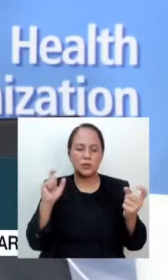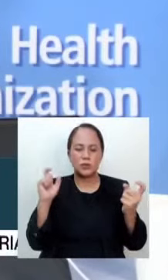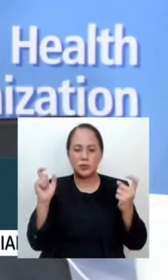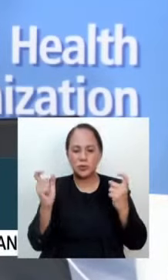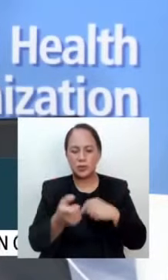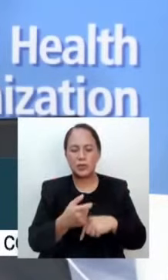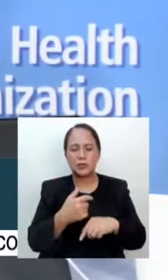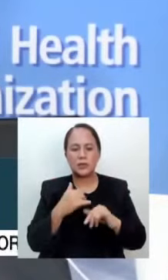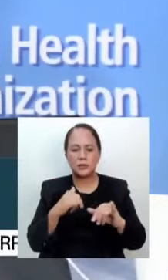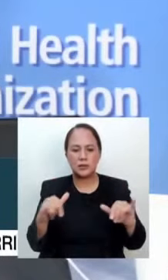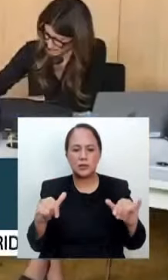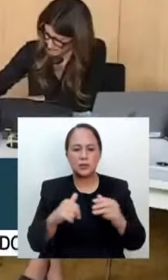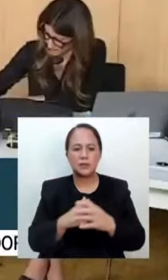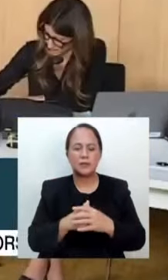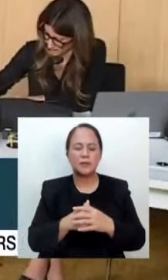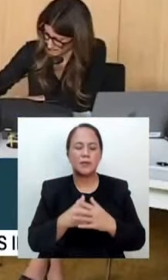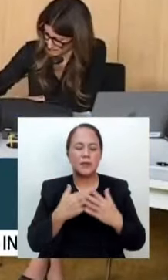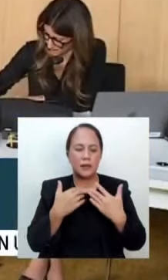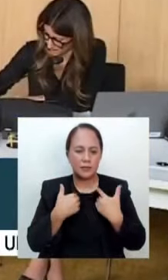it's still killing.